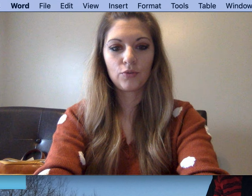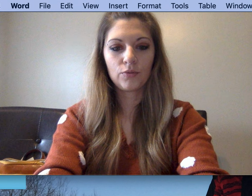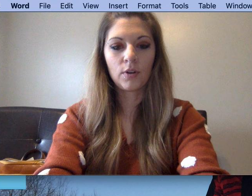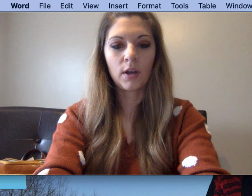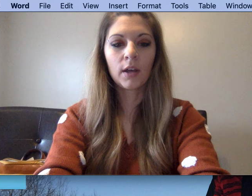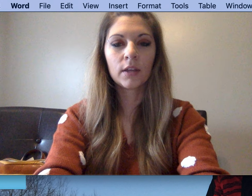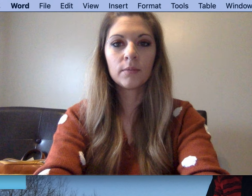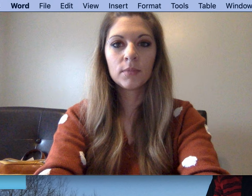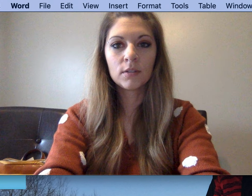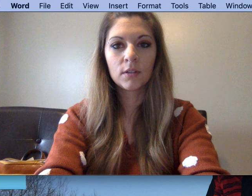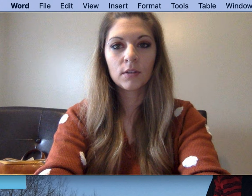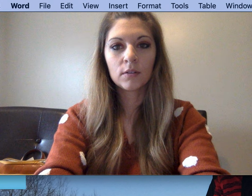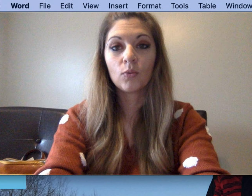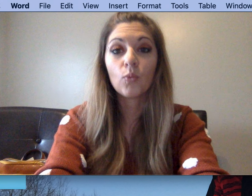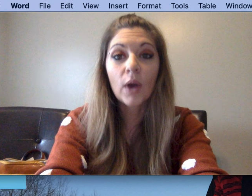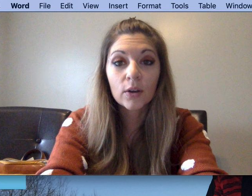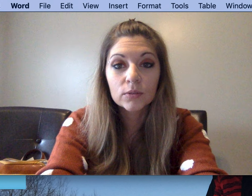describes